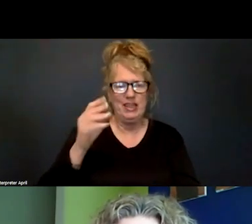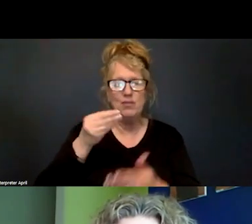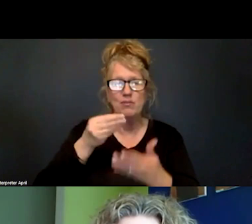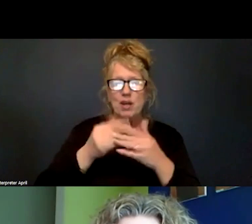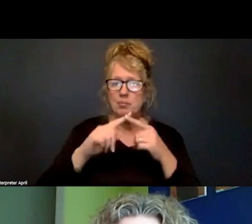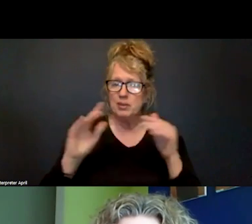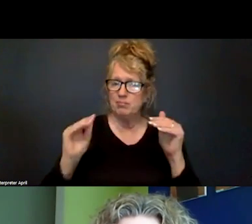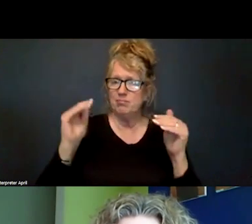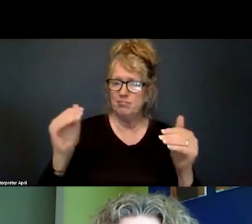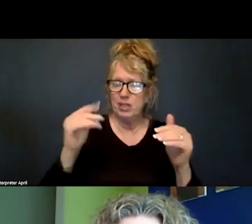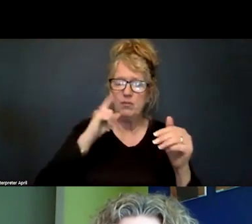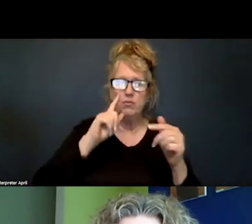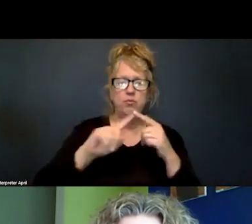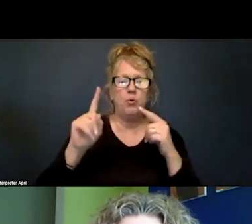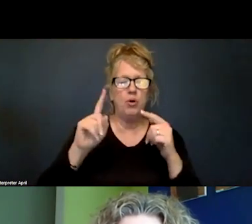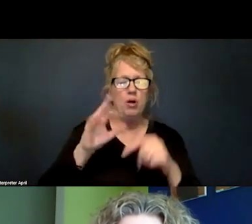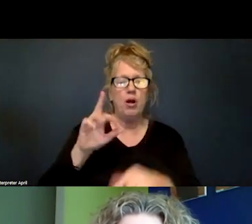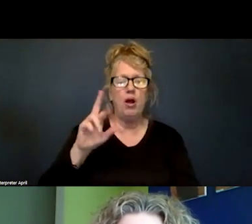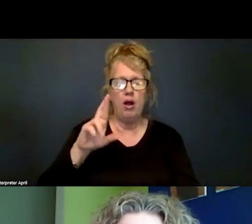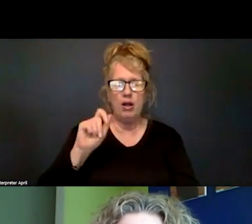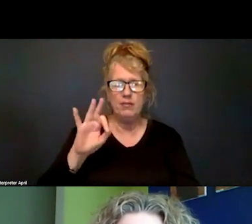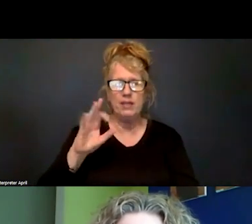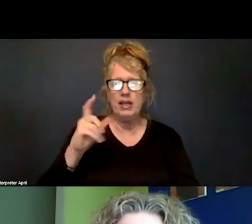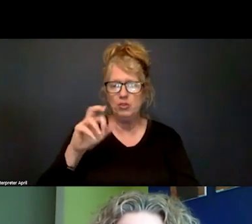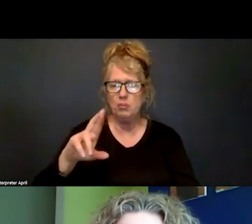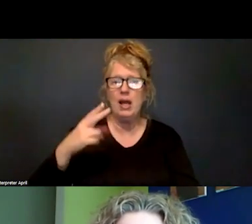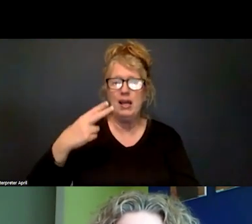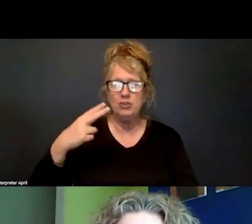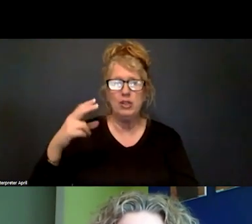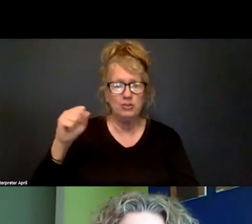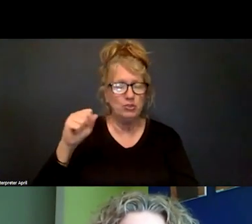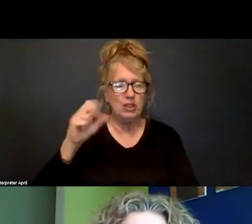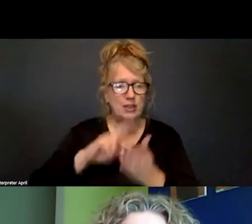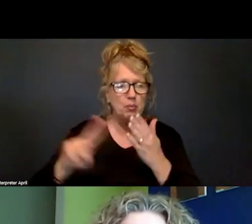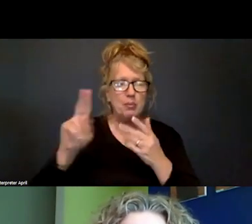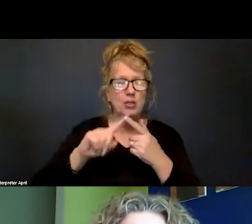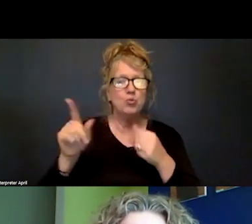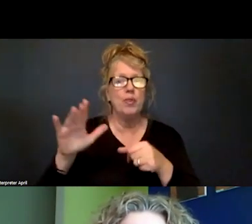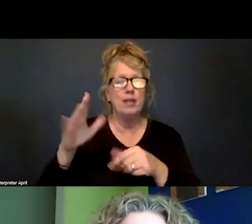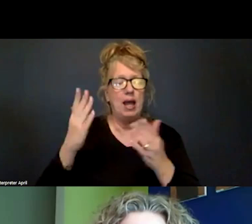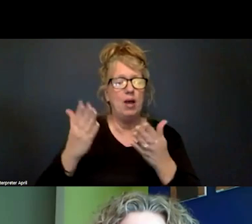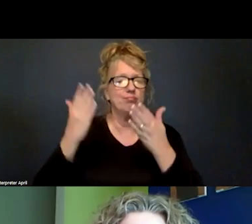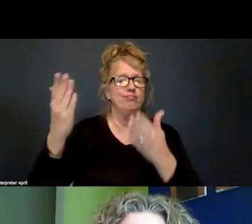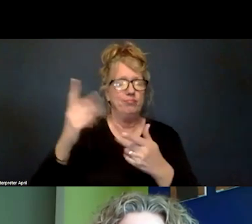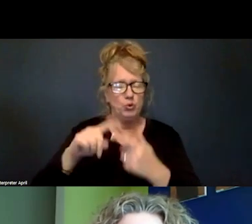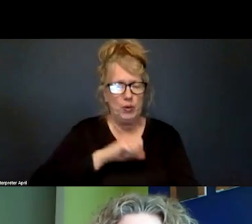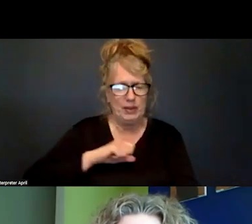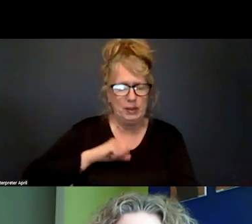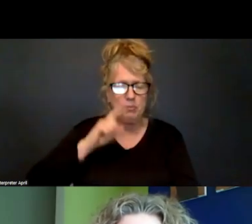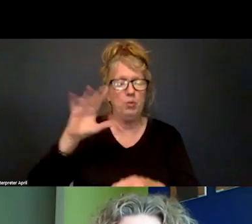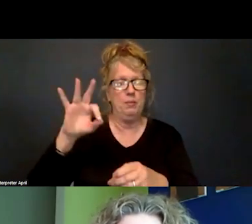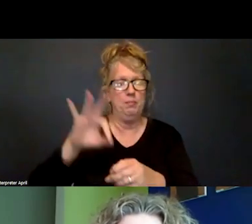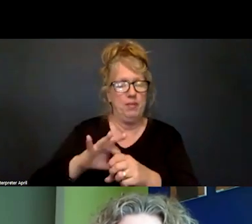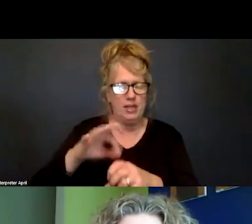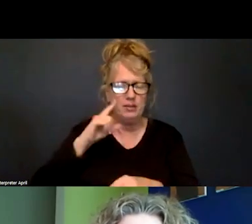the nomination for RFK Jr. for HHS Secretary to the full Senate. We expect a vote of the full